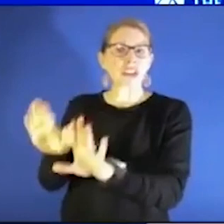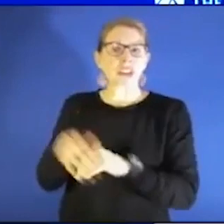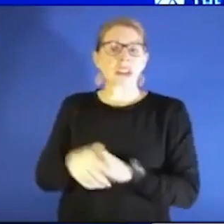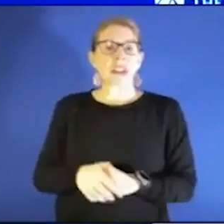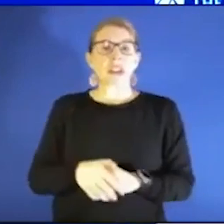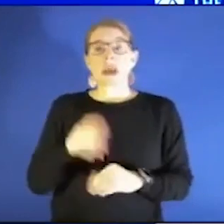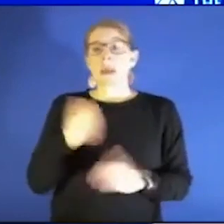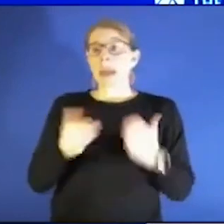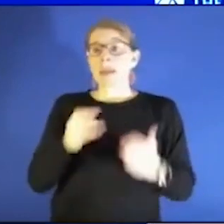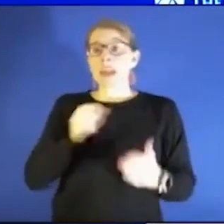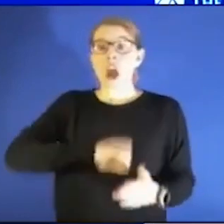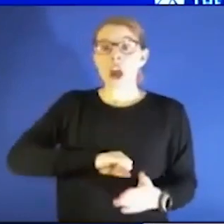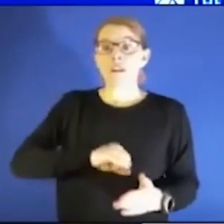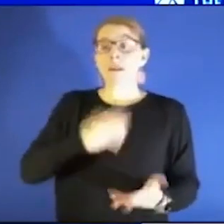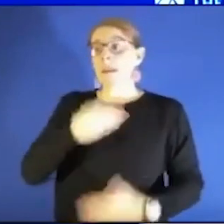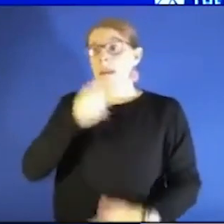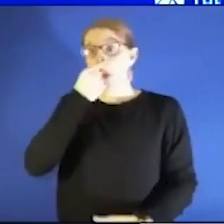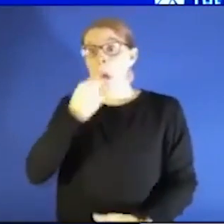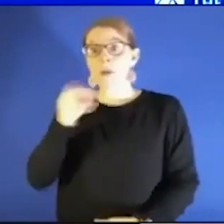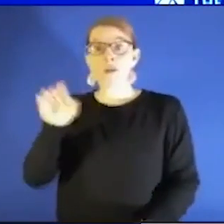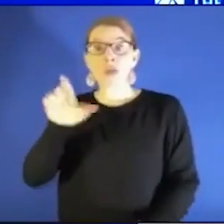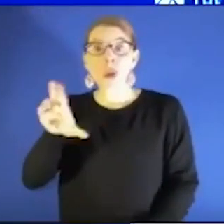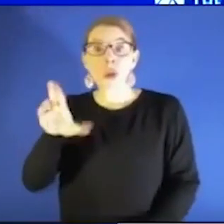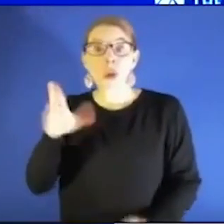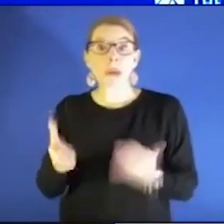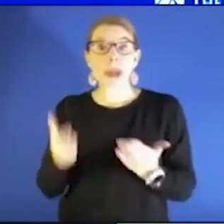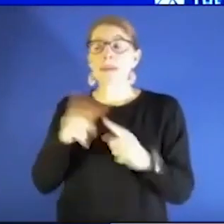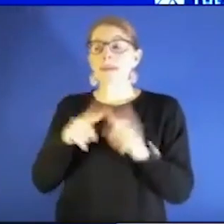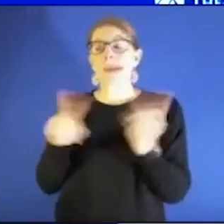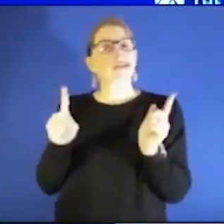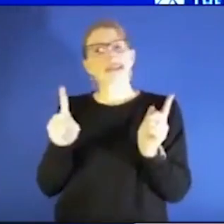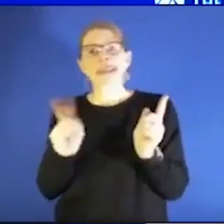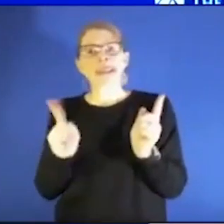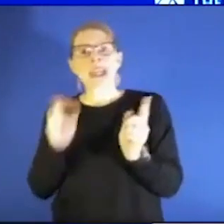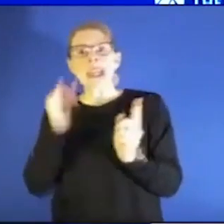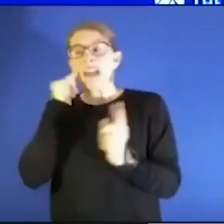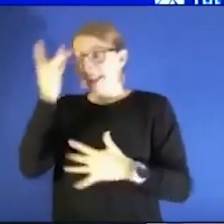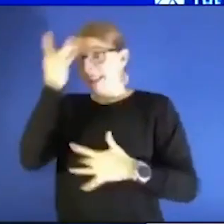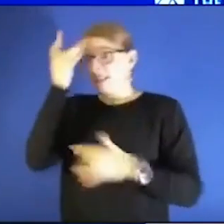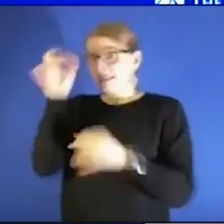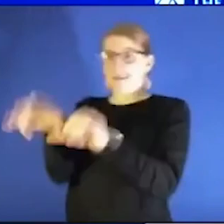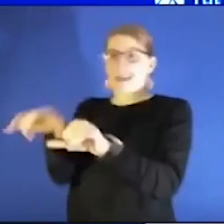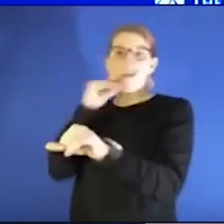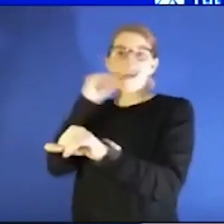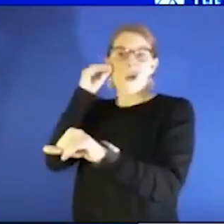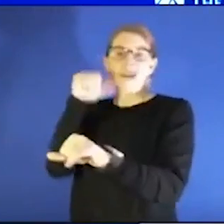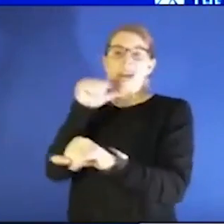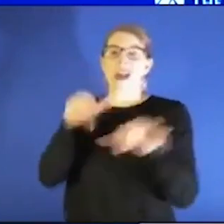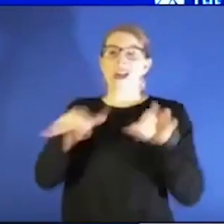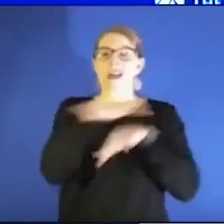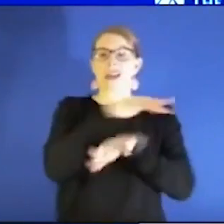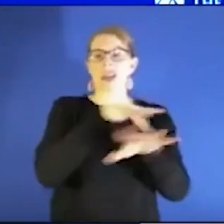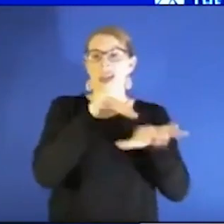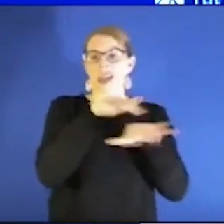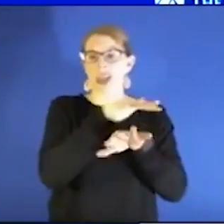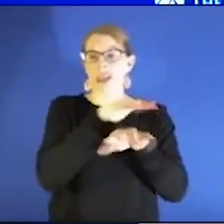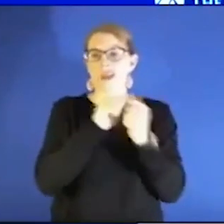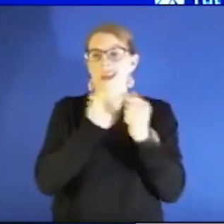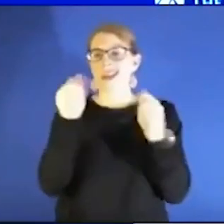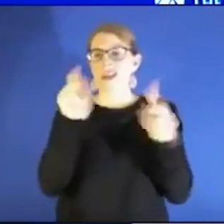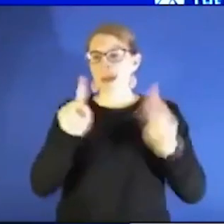could be influenza. But we've always touted that as well. If you're ill, you probably should not be going to those places and doing those kinds